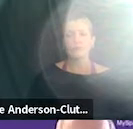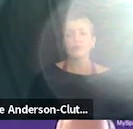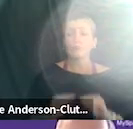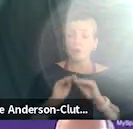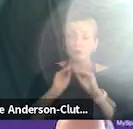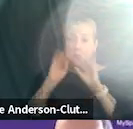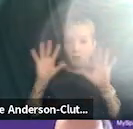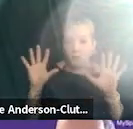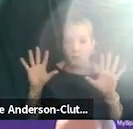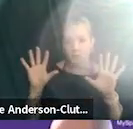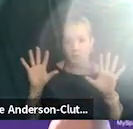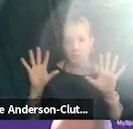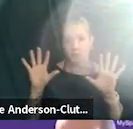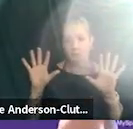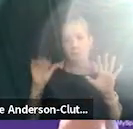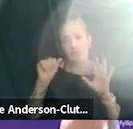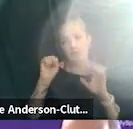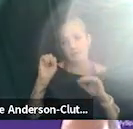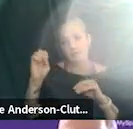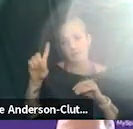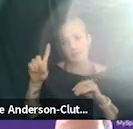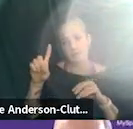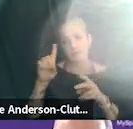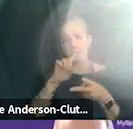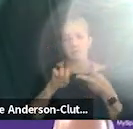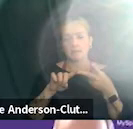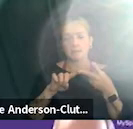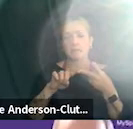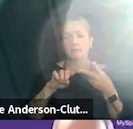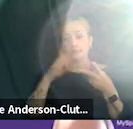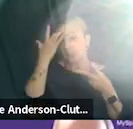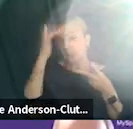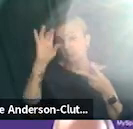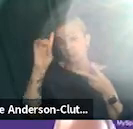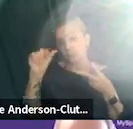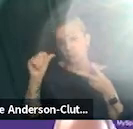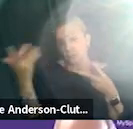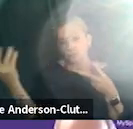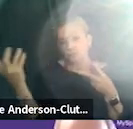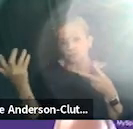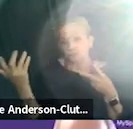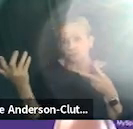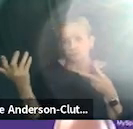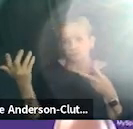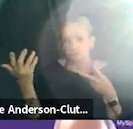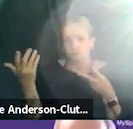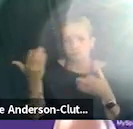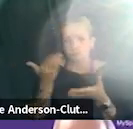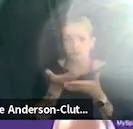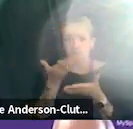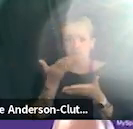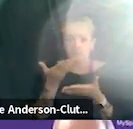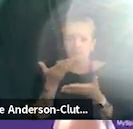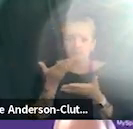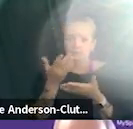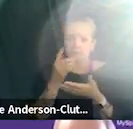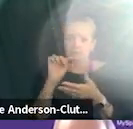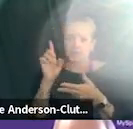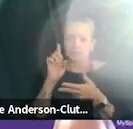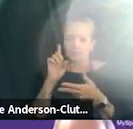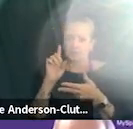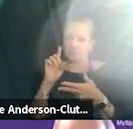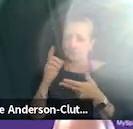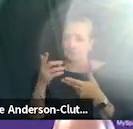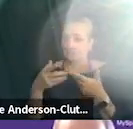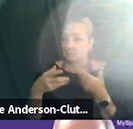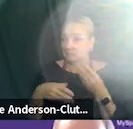and again, how do we explain this other behavior? So I'm not going to talk much about the other, the female patient that I